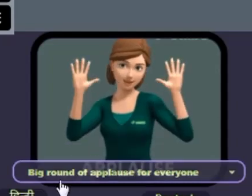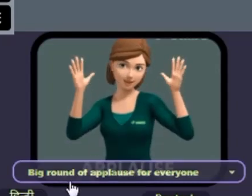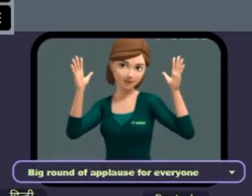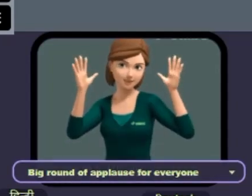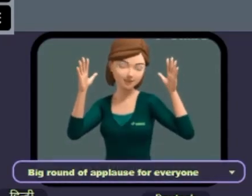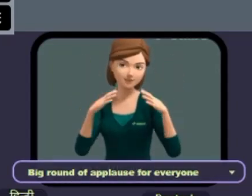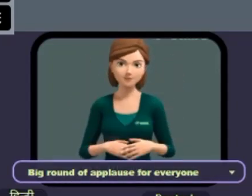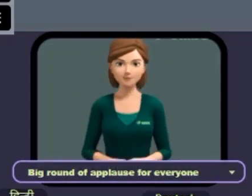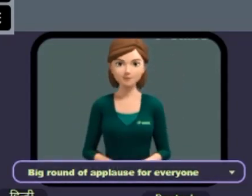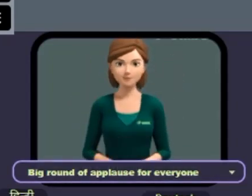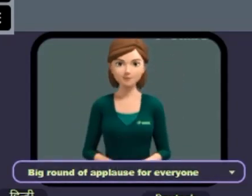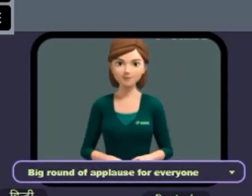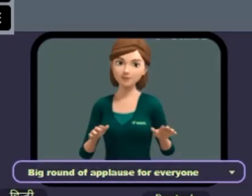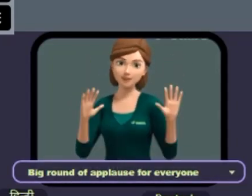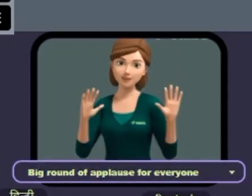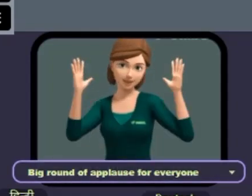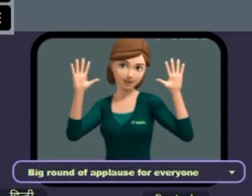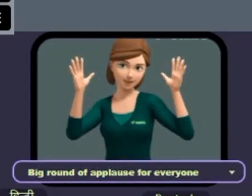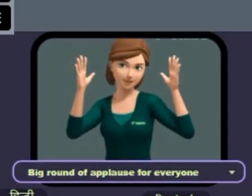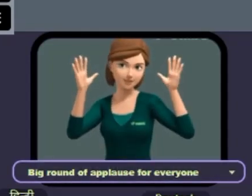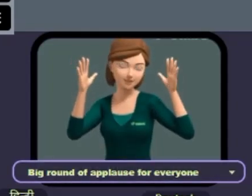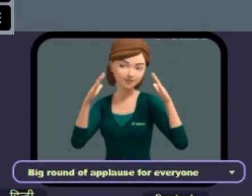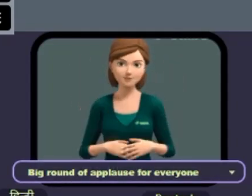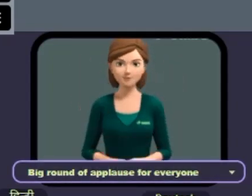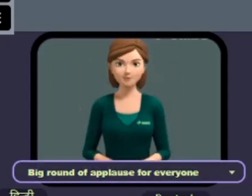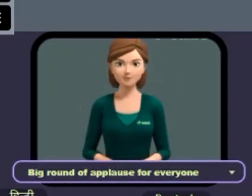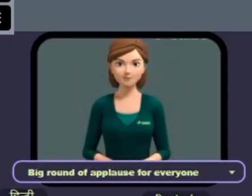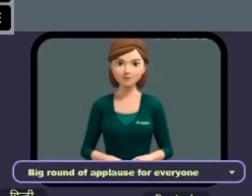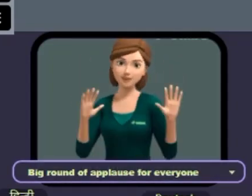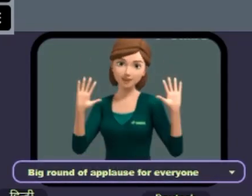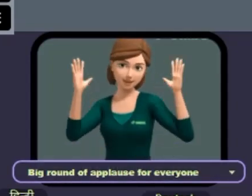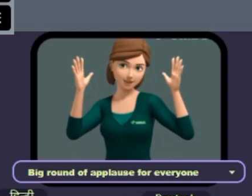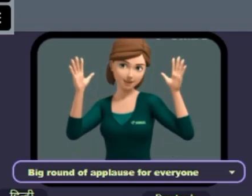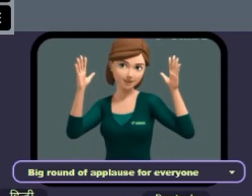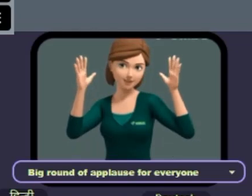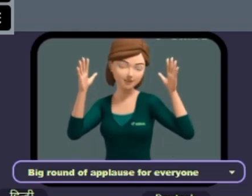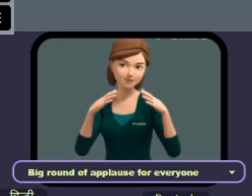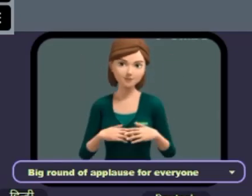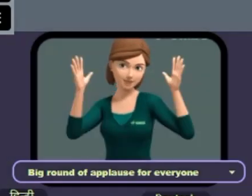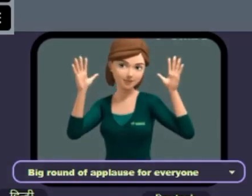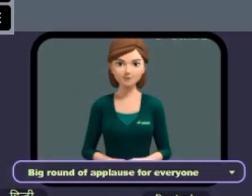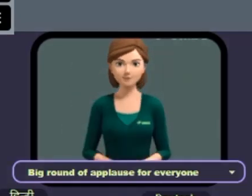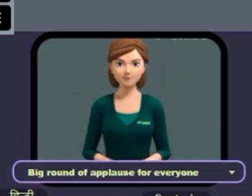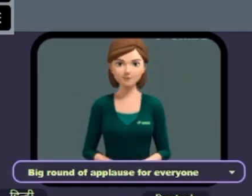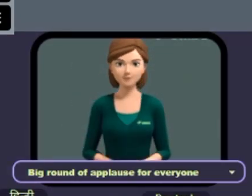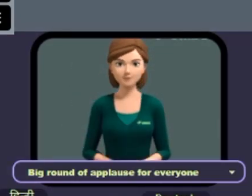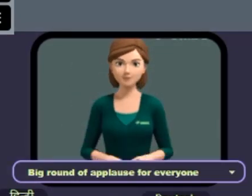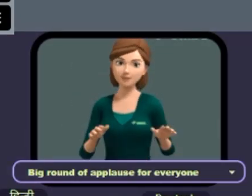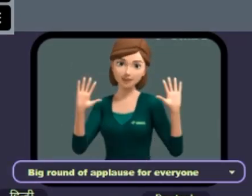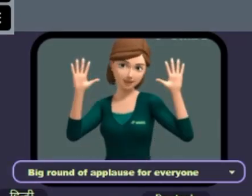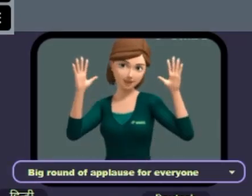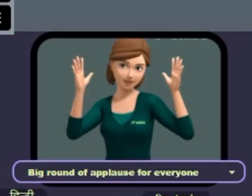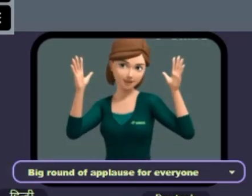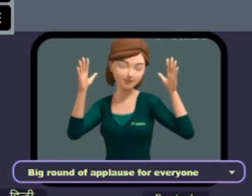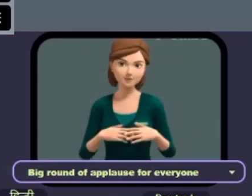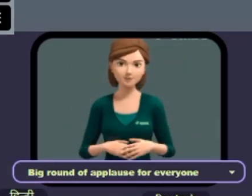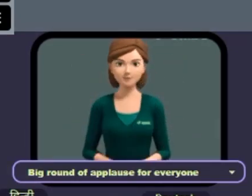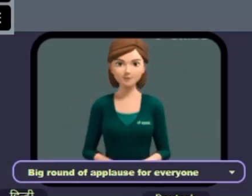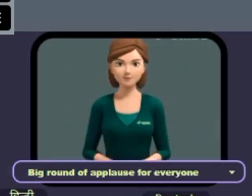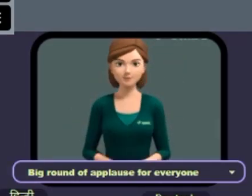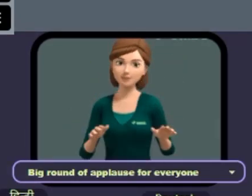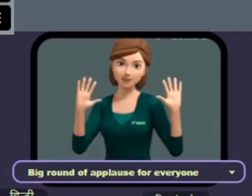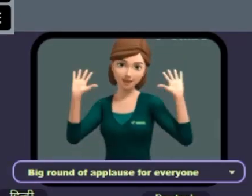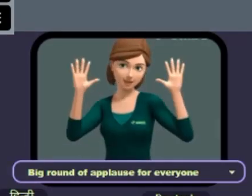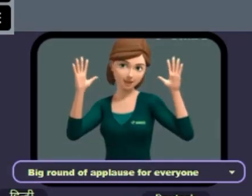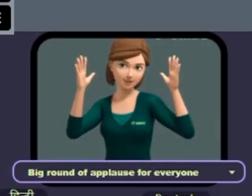write down the sentence over here in this text box, and so on. Let's do that. So this is how the